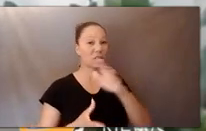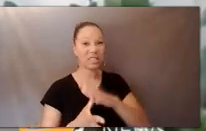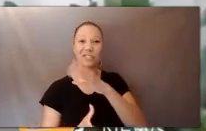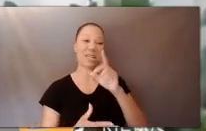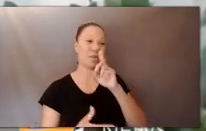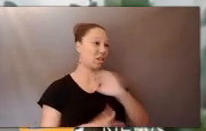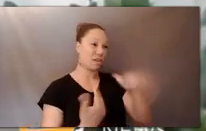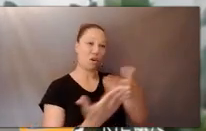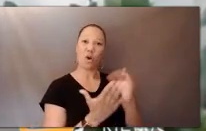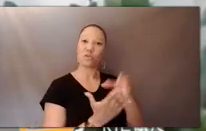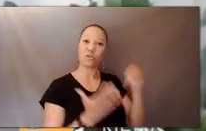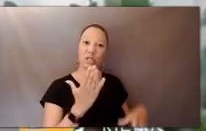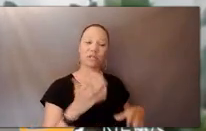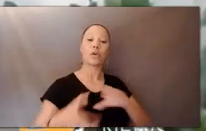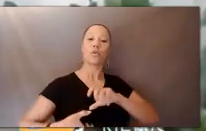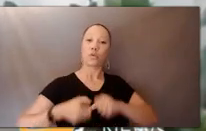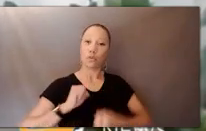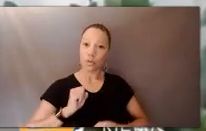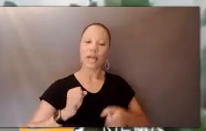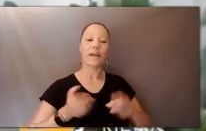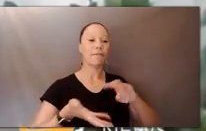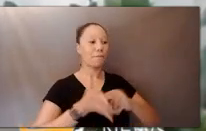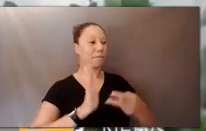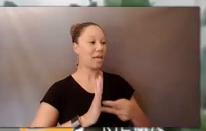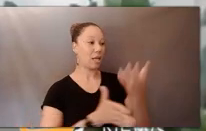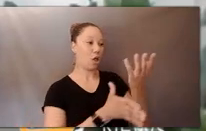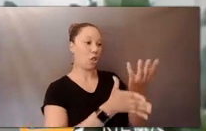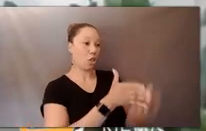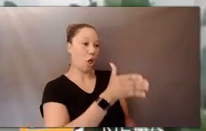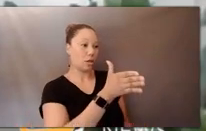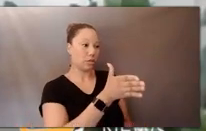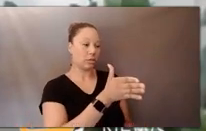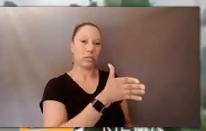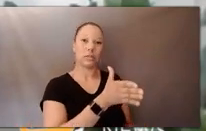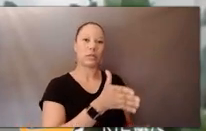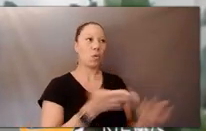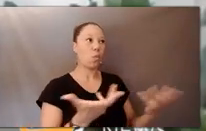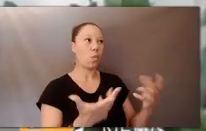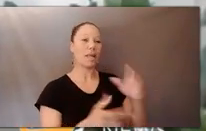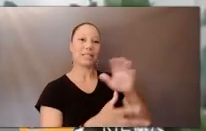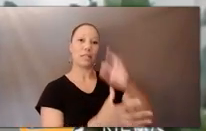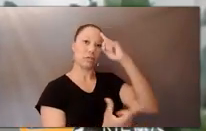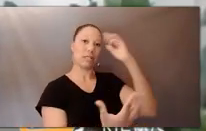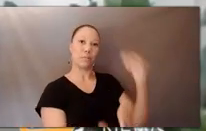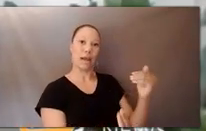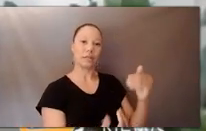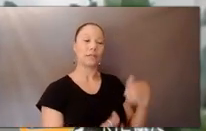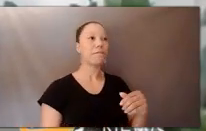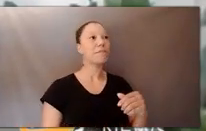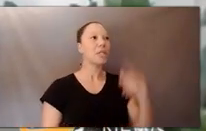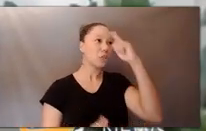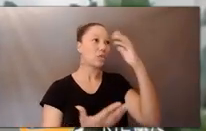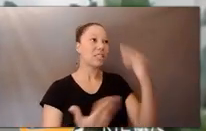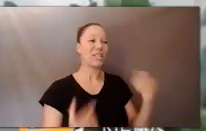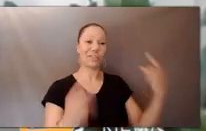having. Grief can also come in the form of a loss of what they have been expecting. So our seniors have for years